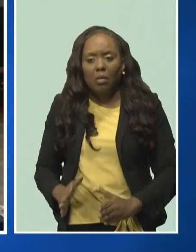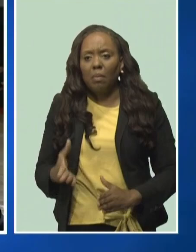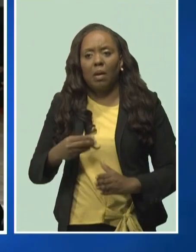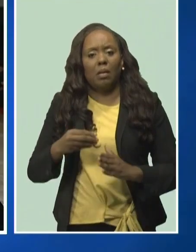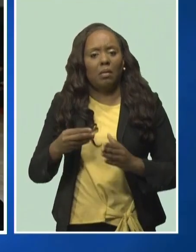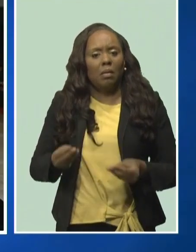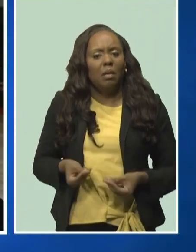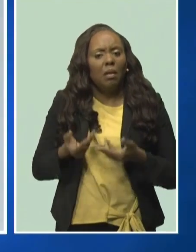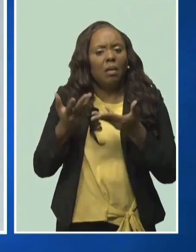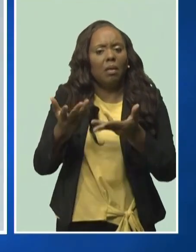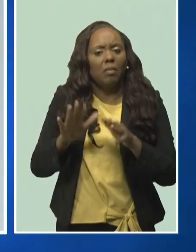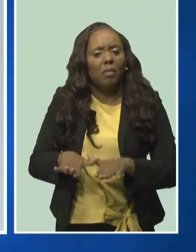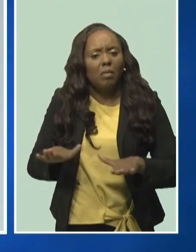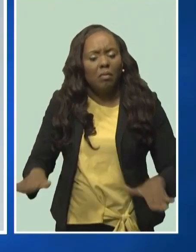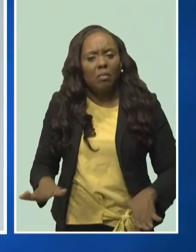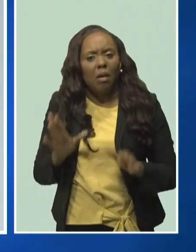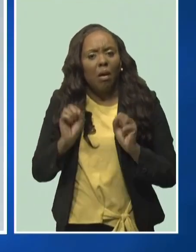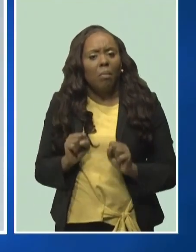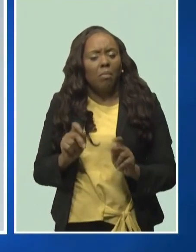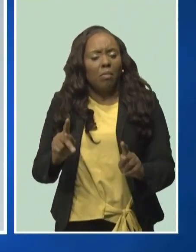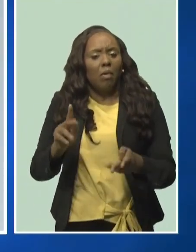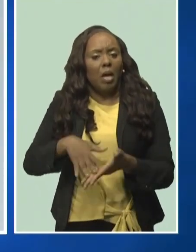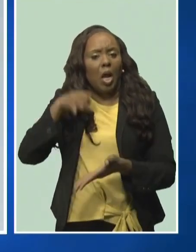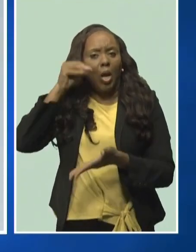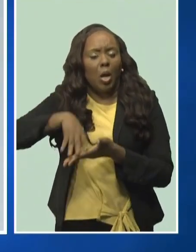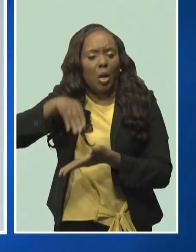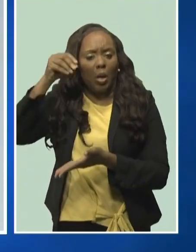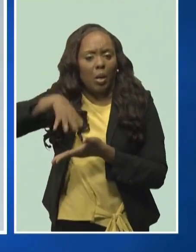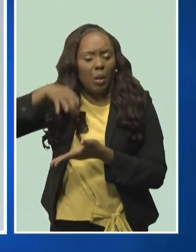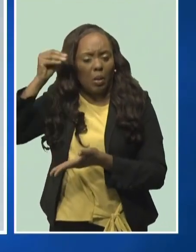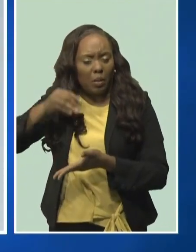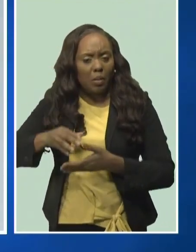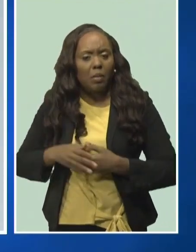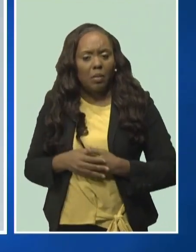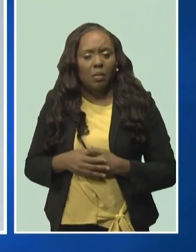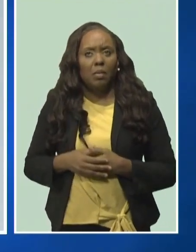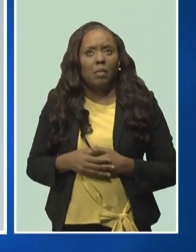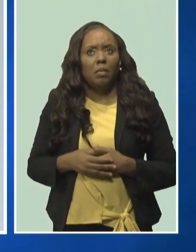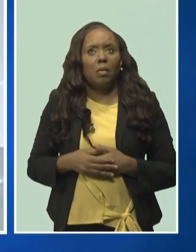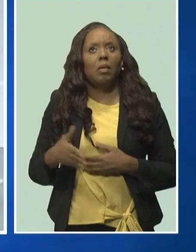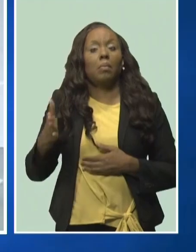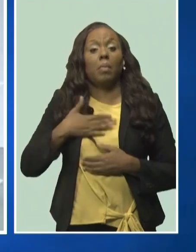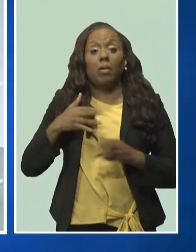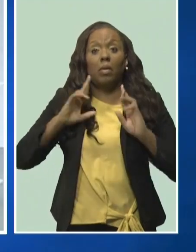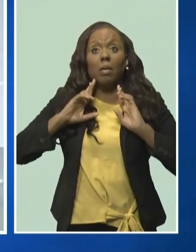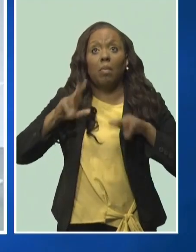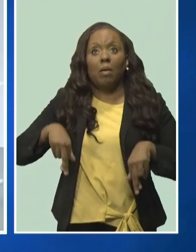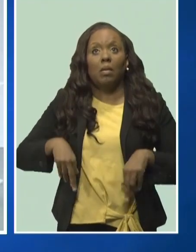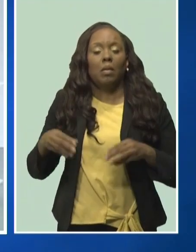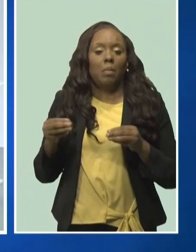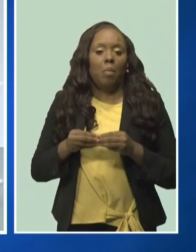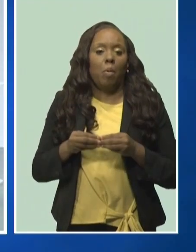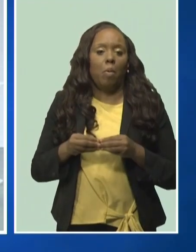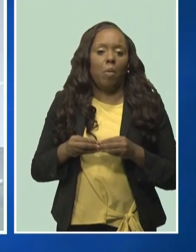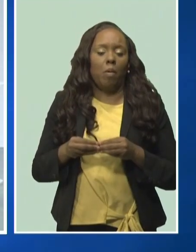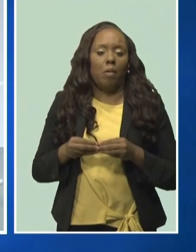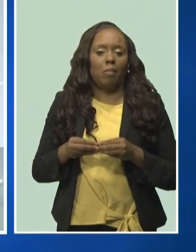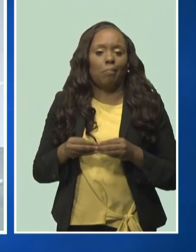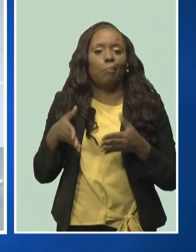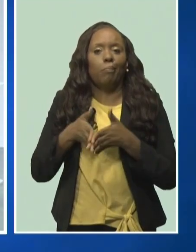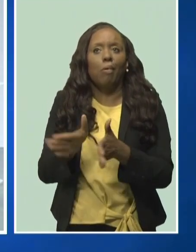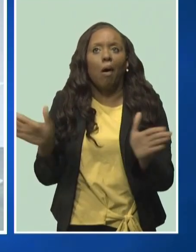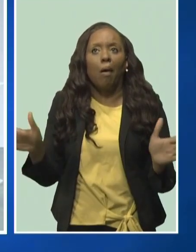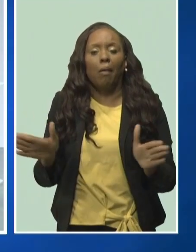and opportunity for learning. So I've broadened the response a little bit because I feel that as